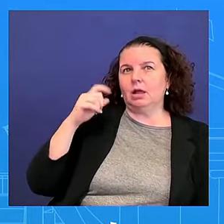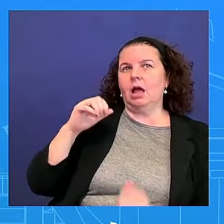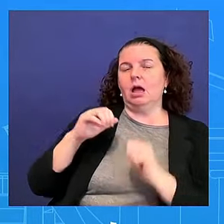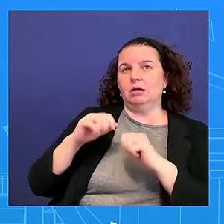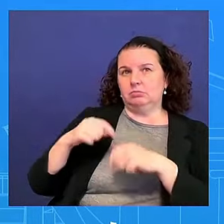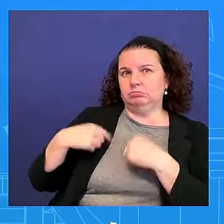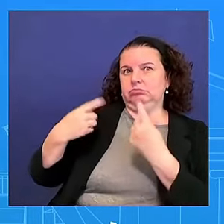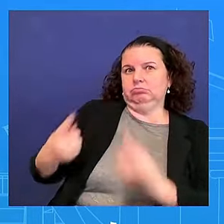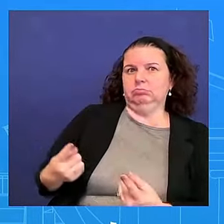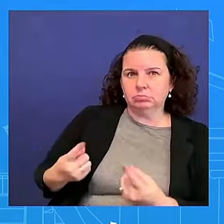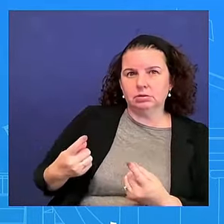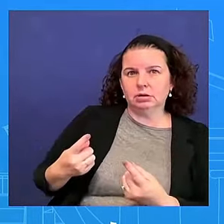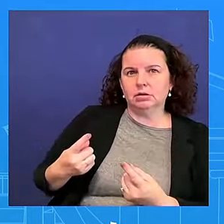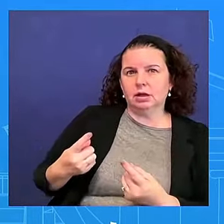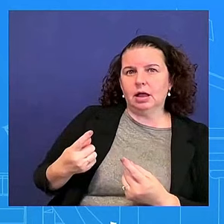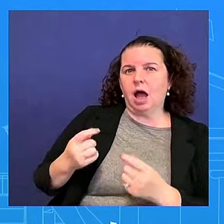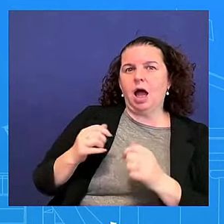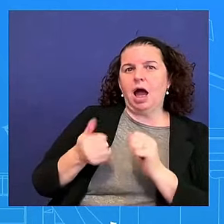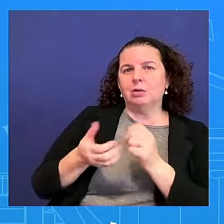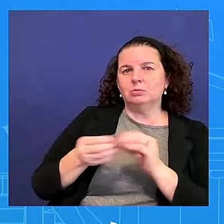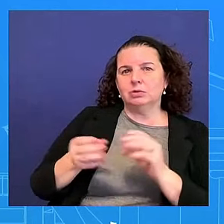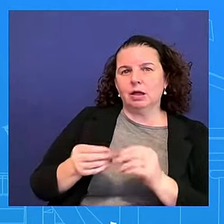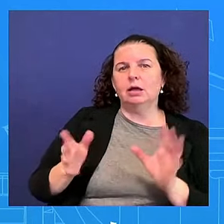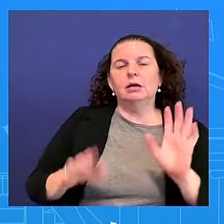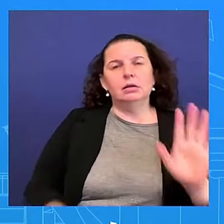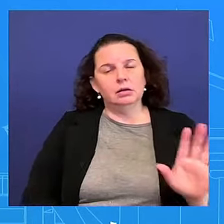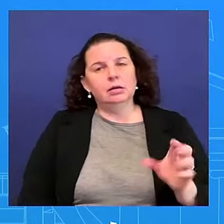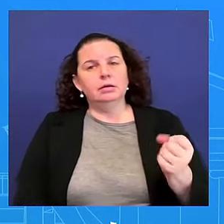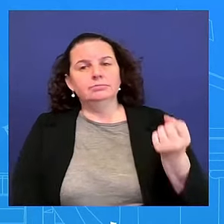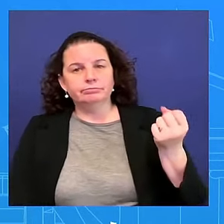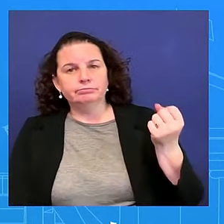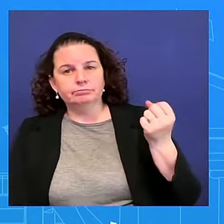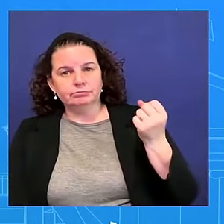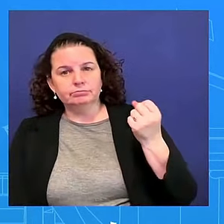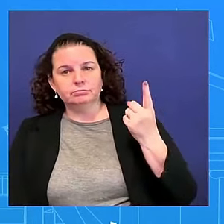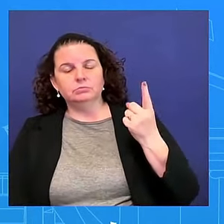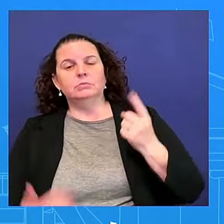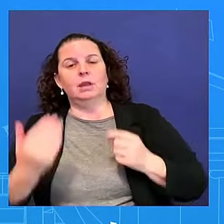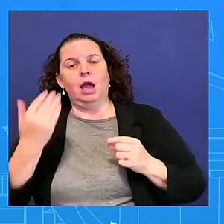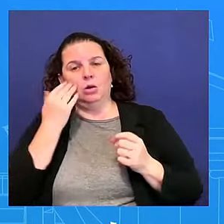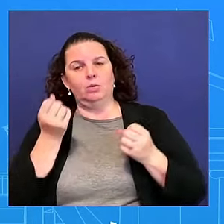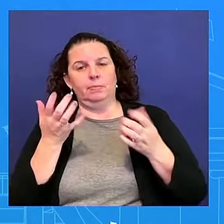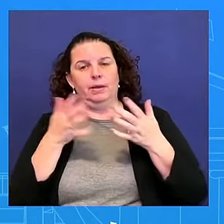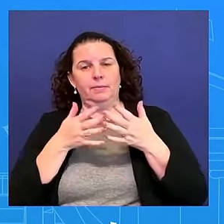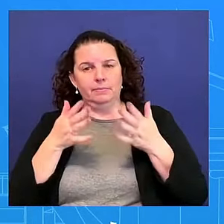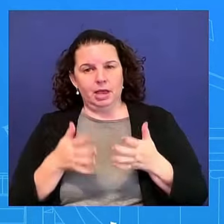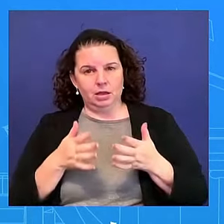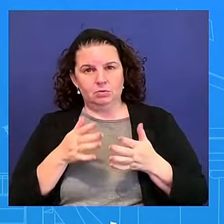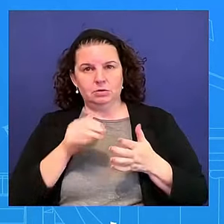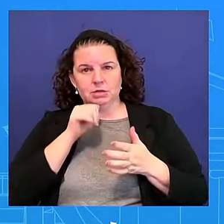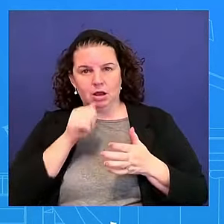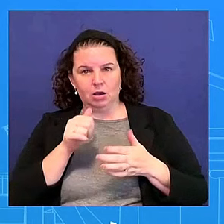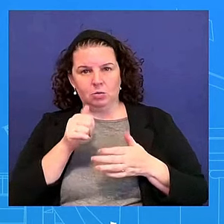watching, who are not normally in the day-to-day of what's happening in this world, there is a comprehensive